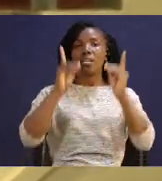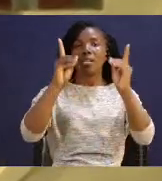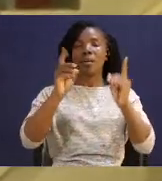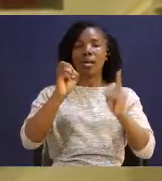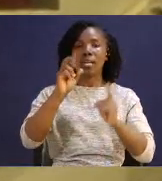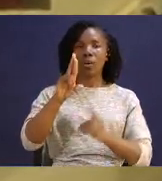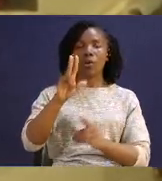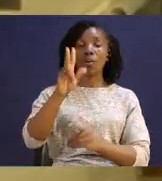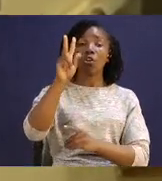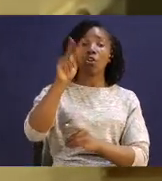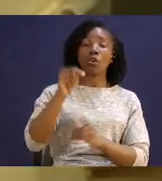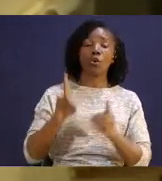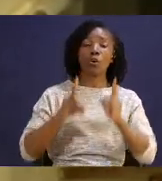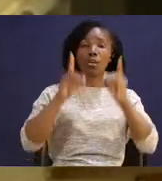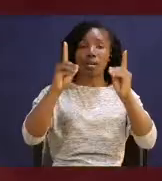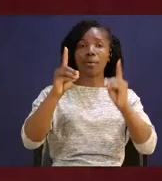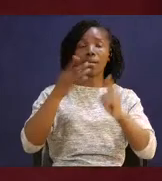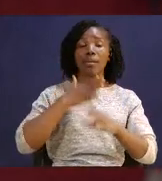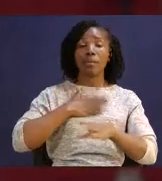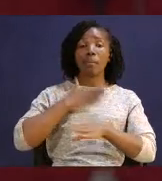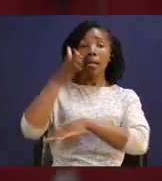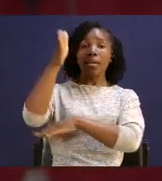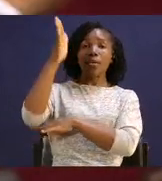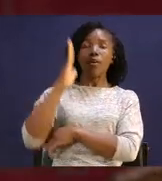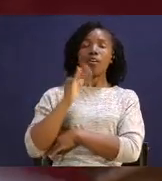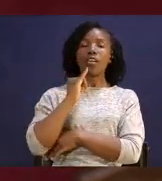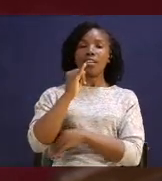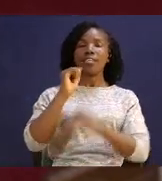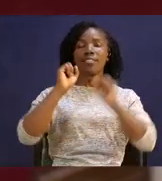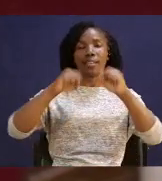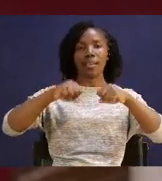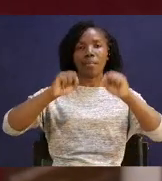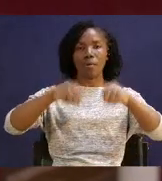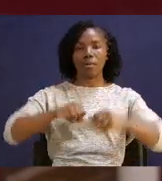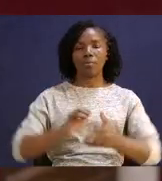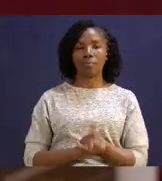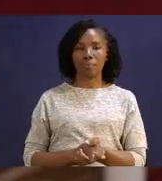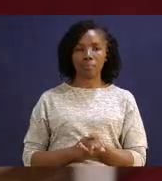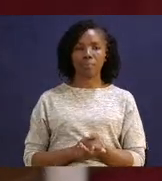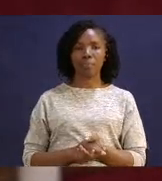dowry? My God is? Able.